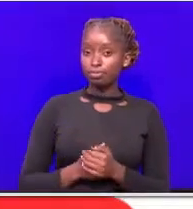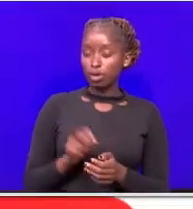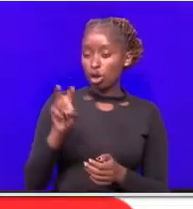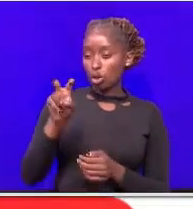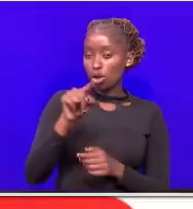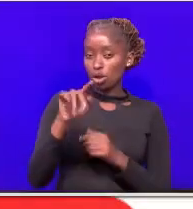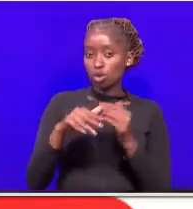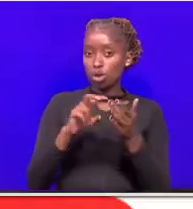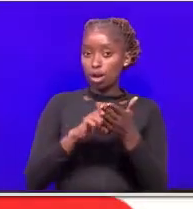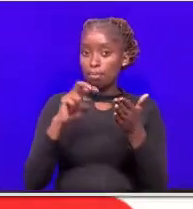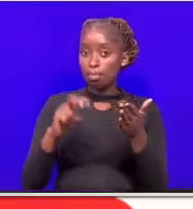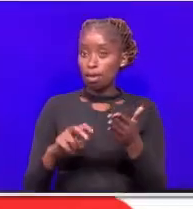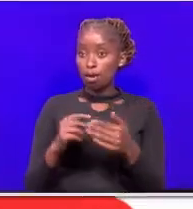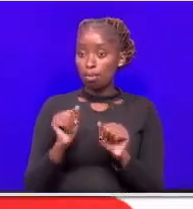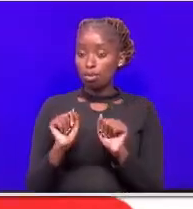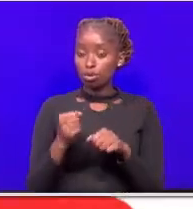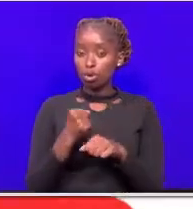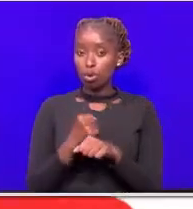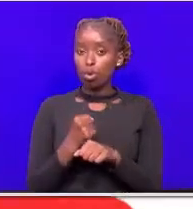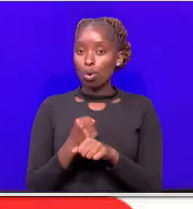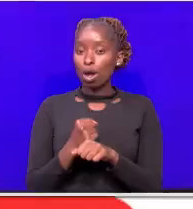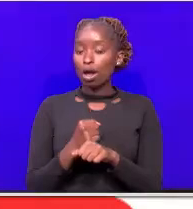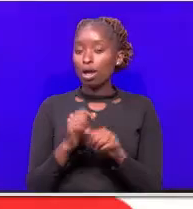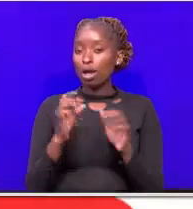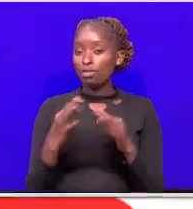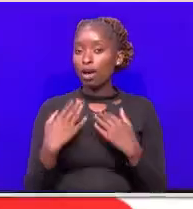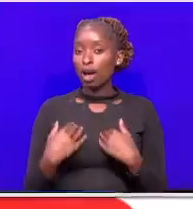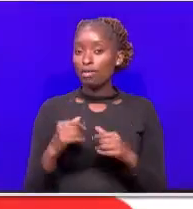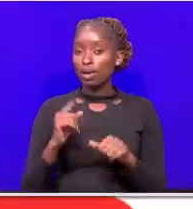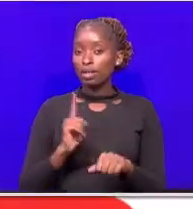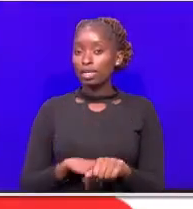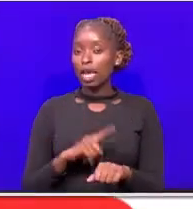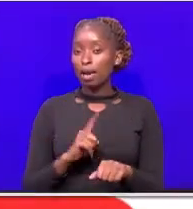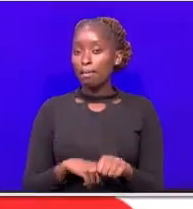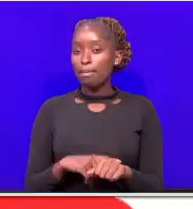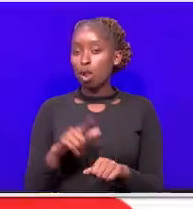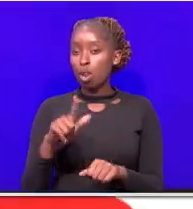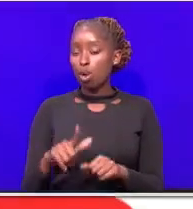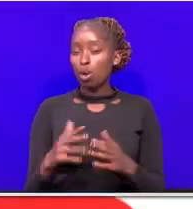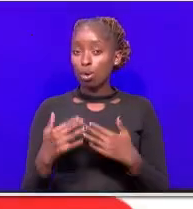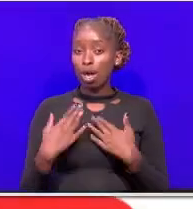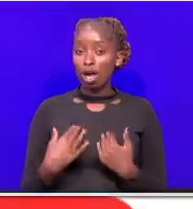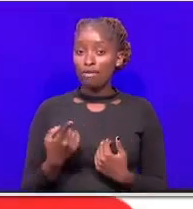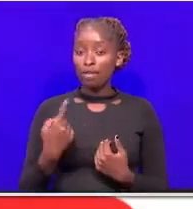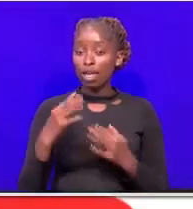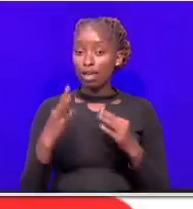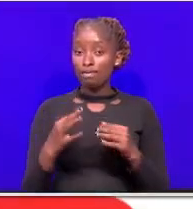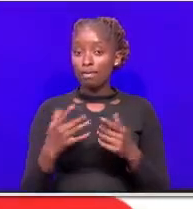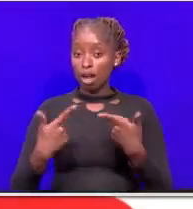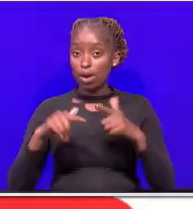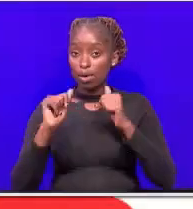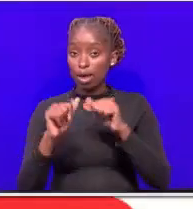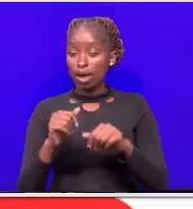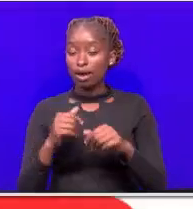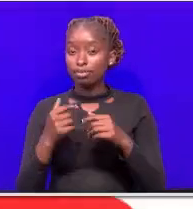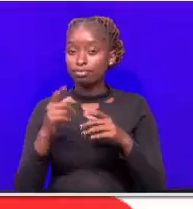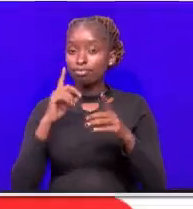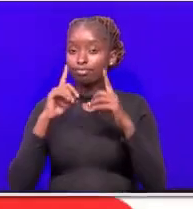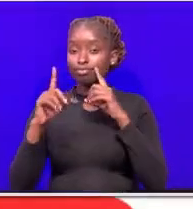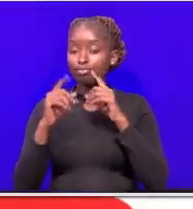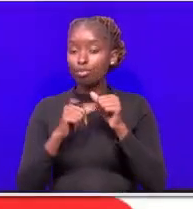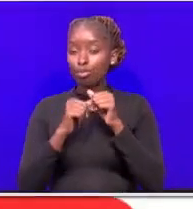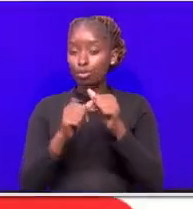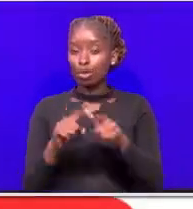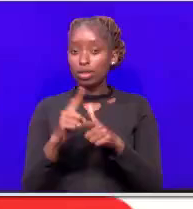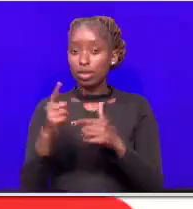be working against time. But I think if we are able to meet next week, allow mediation to proceed, allow the president to append the